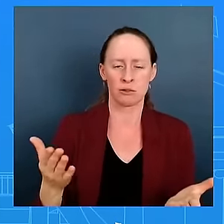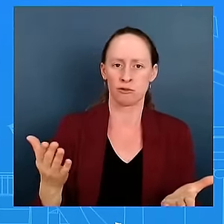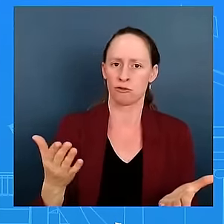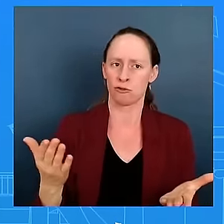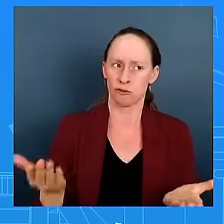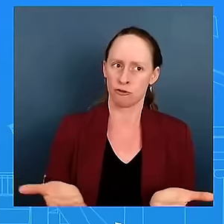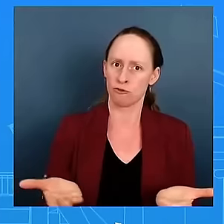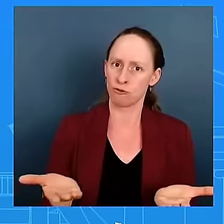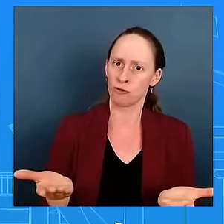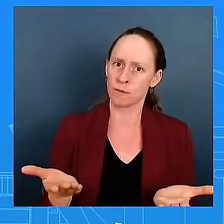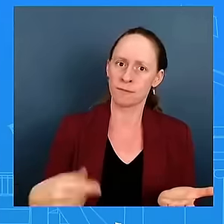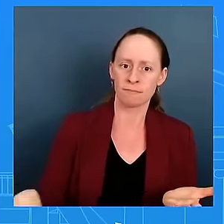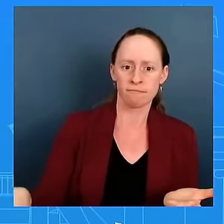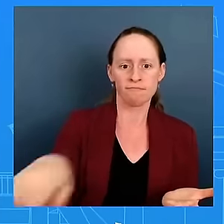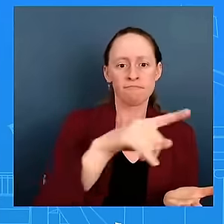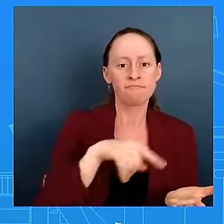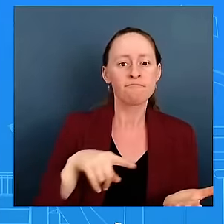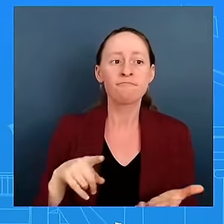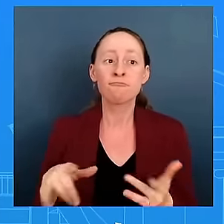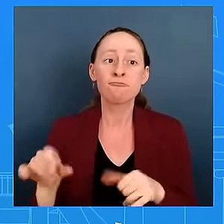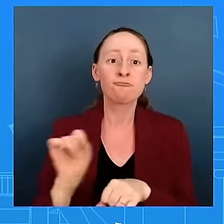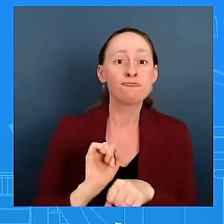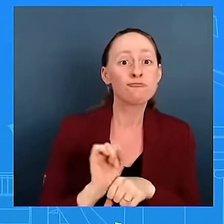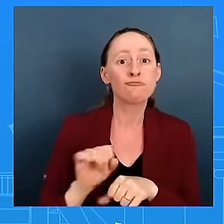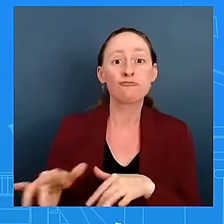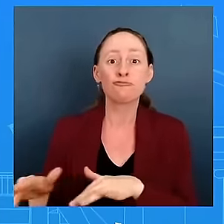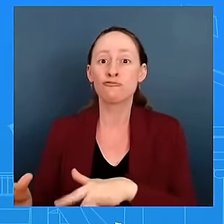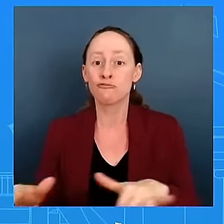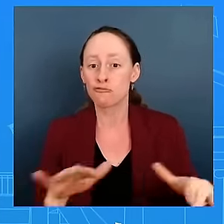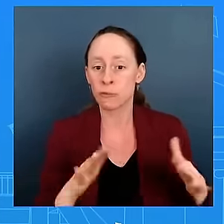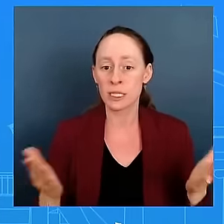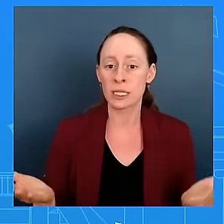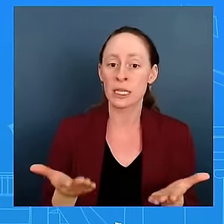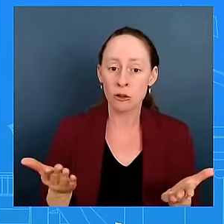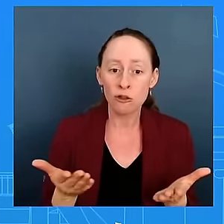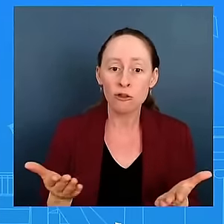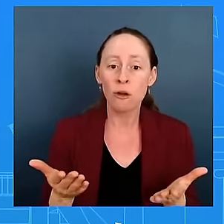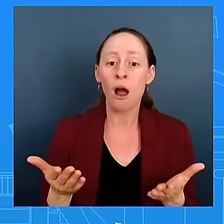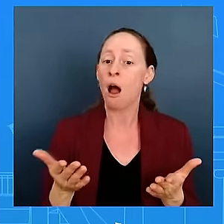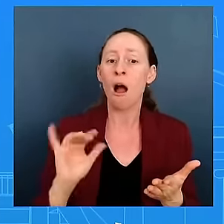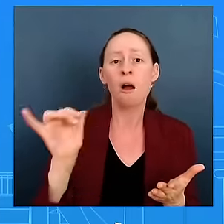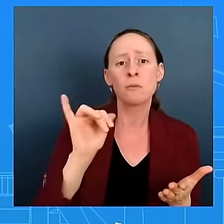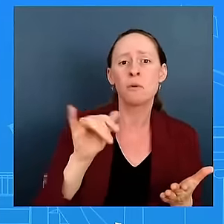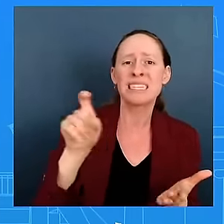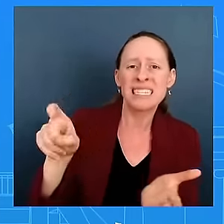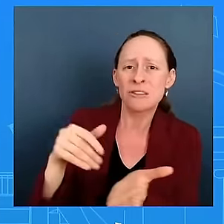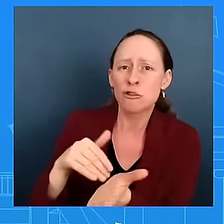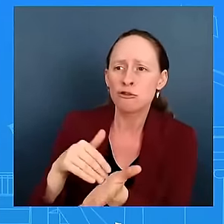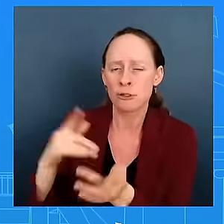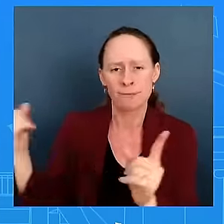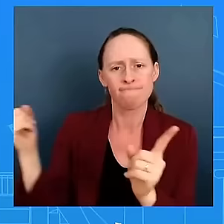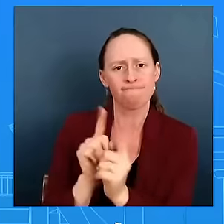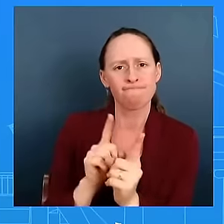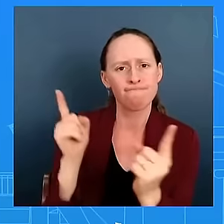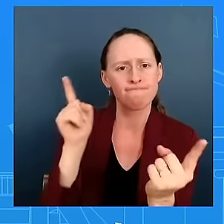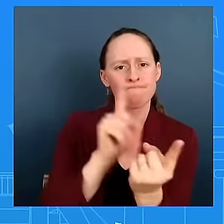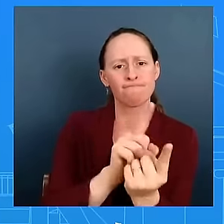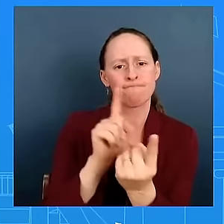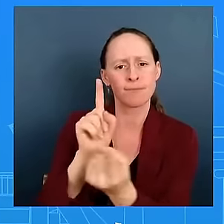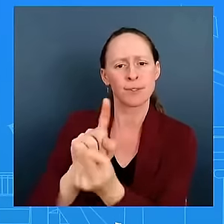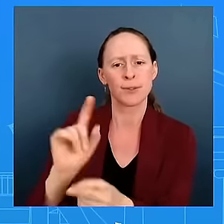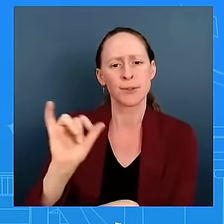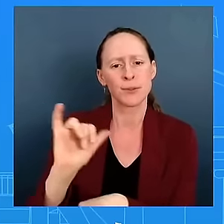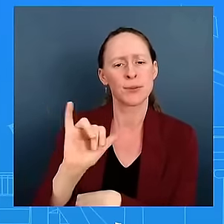and that not just comes here, but under the care of the medical unit, right? they get care from the White House medical